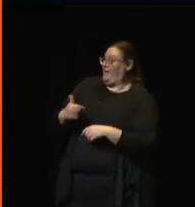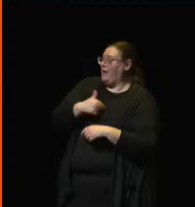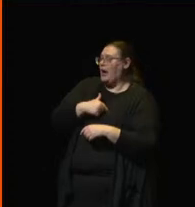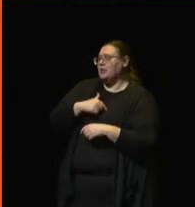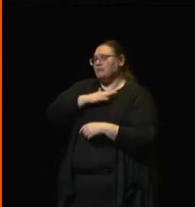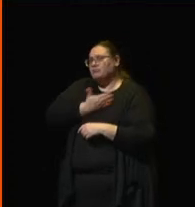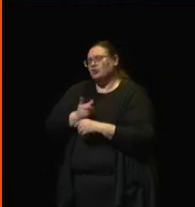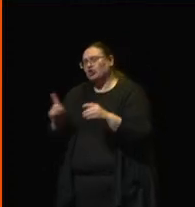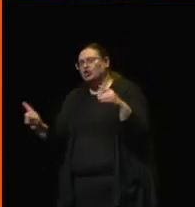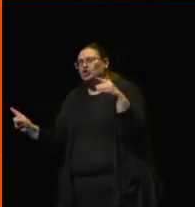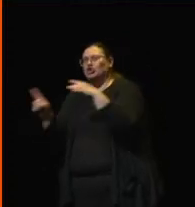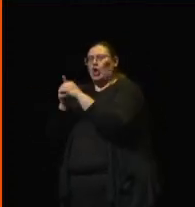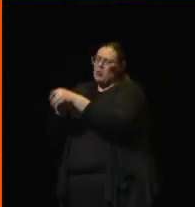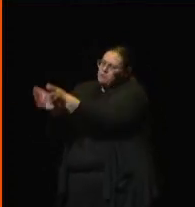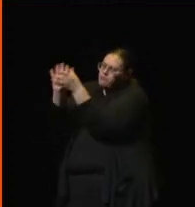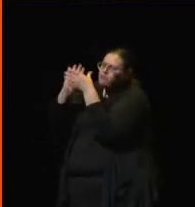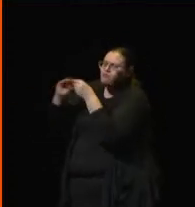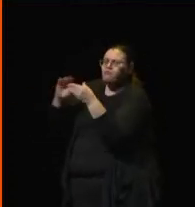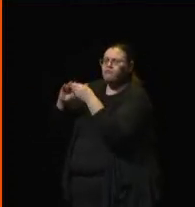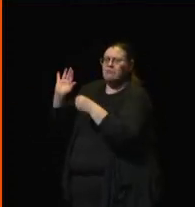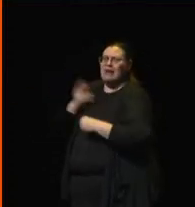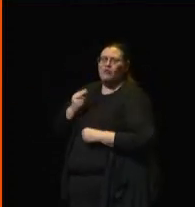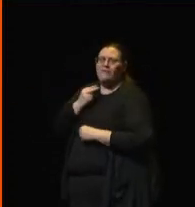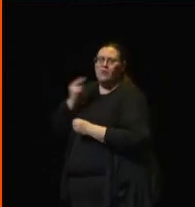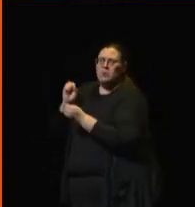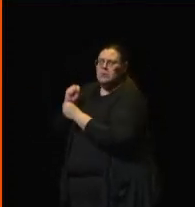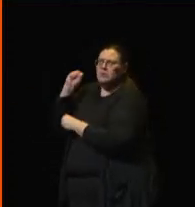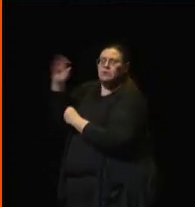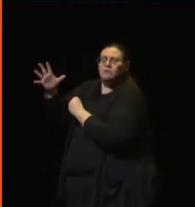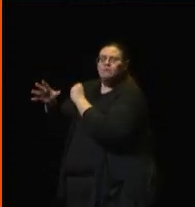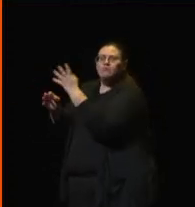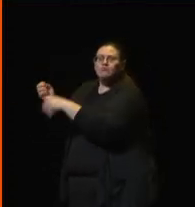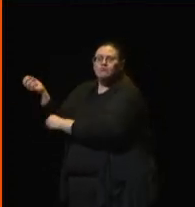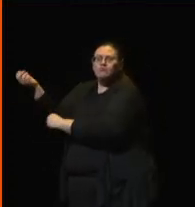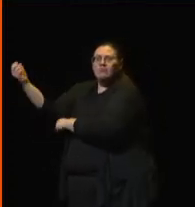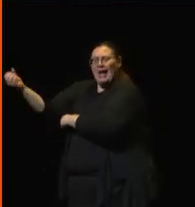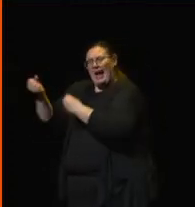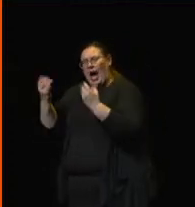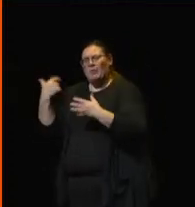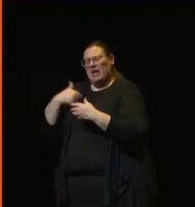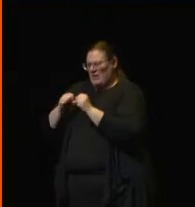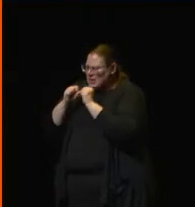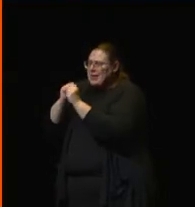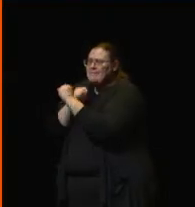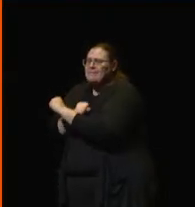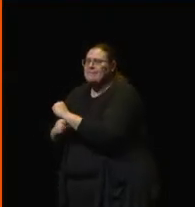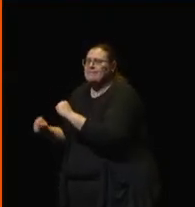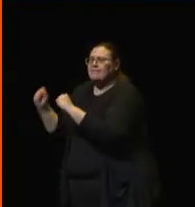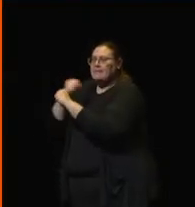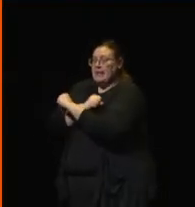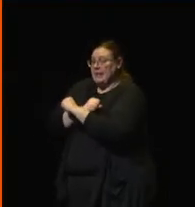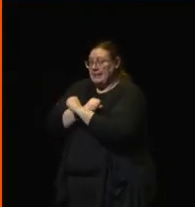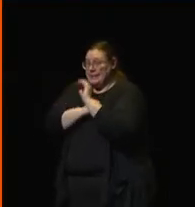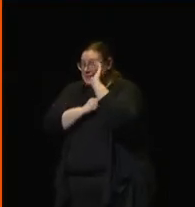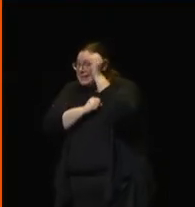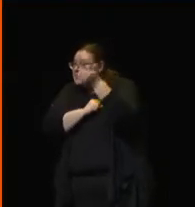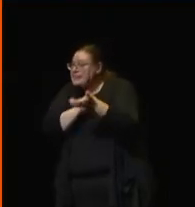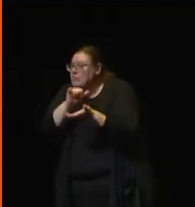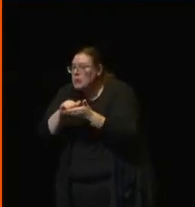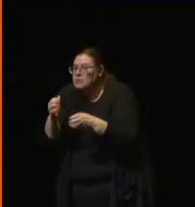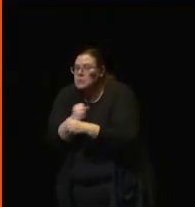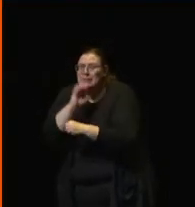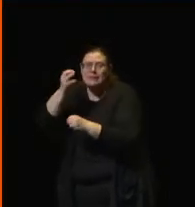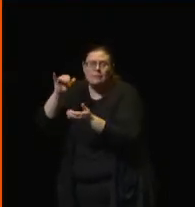up to make our voices heard, on how many of us stay in the fight even when it seems impossible to